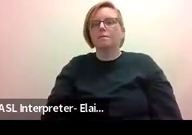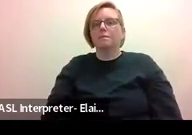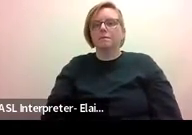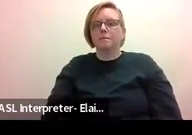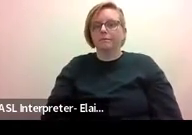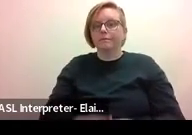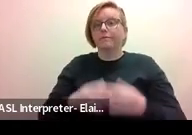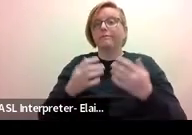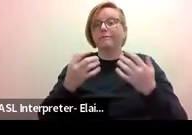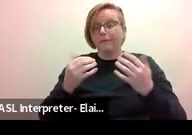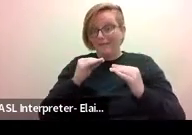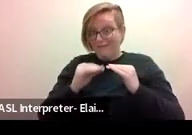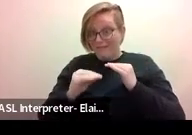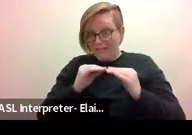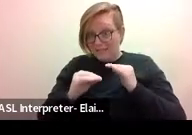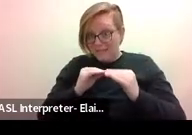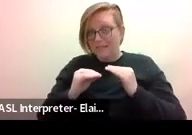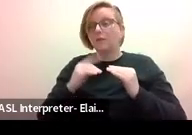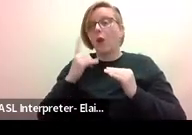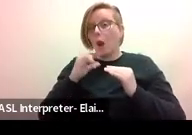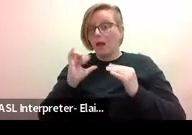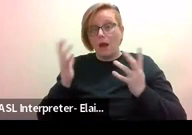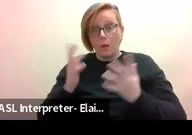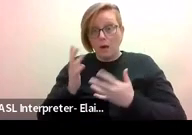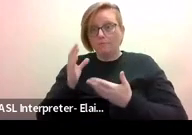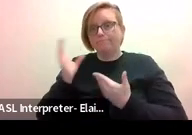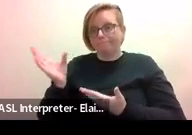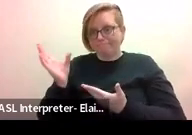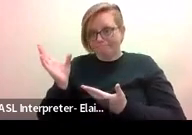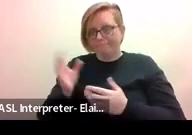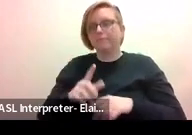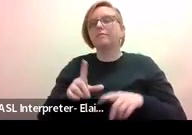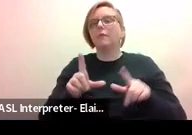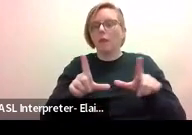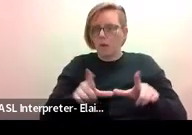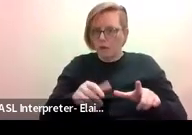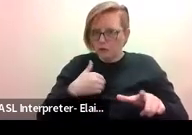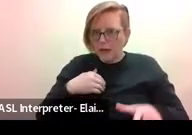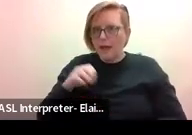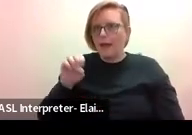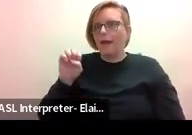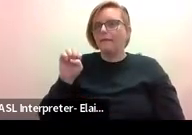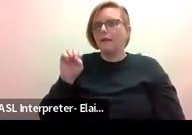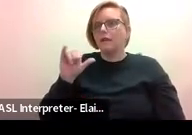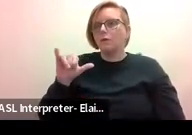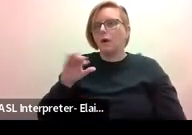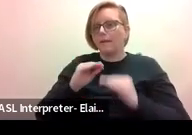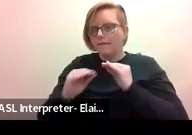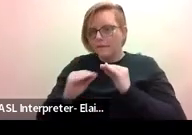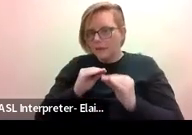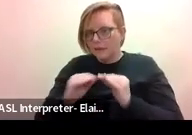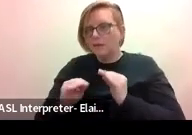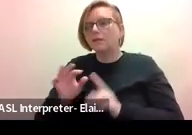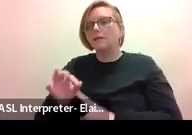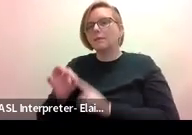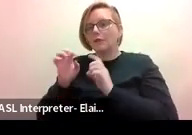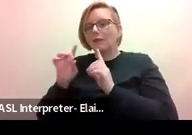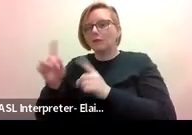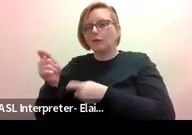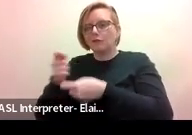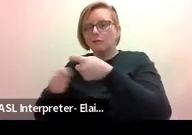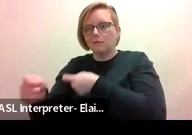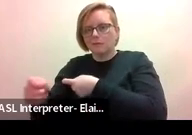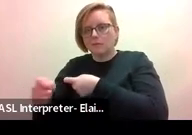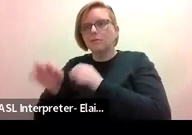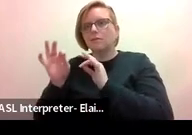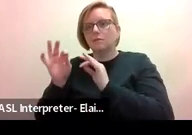is correctly filled in. That location is there. The ESY dates have been adjusted, and special ed teacher is the person